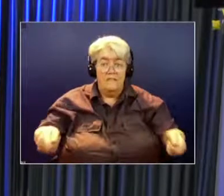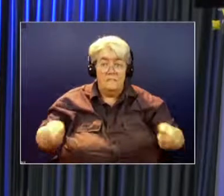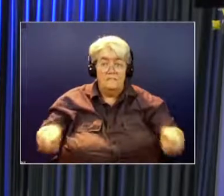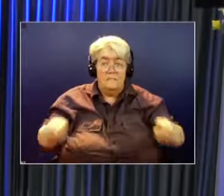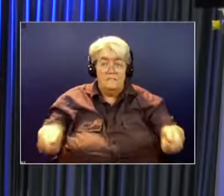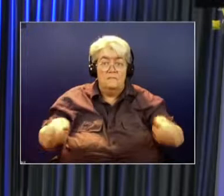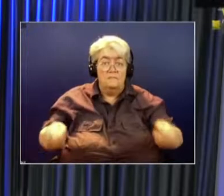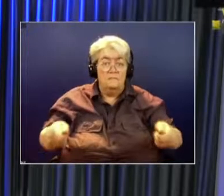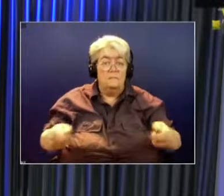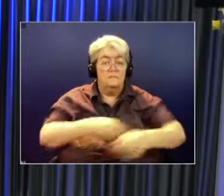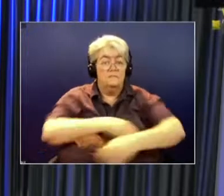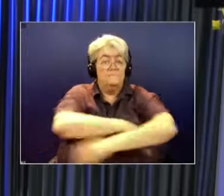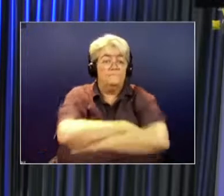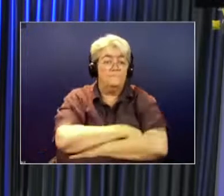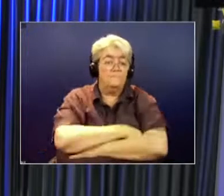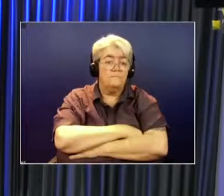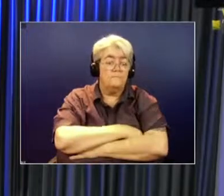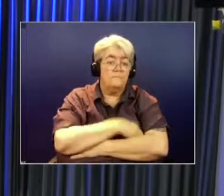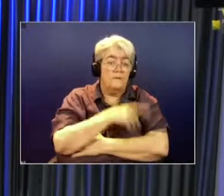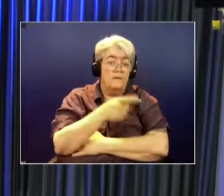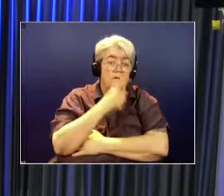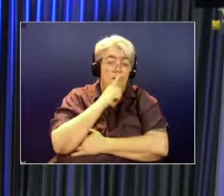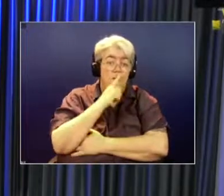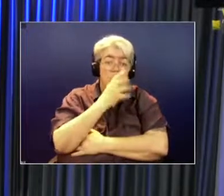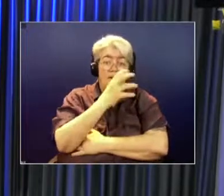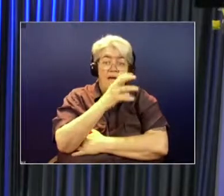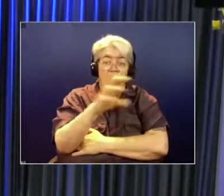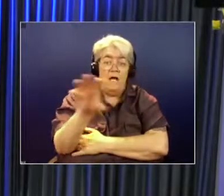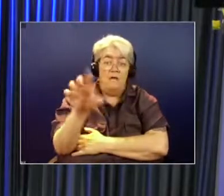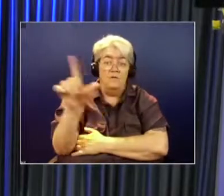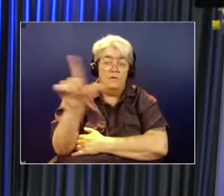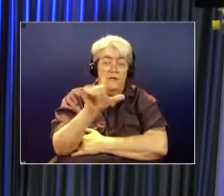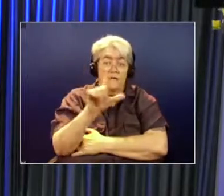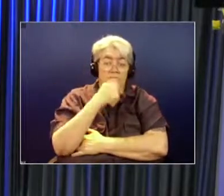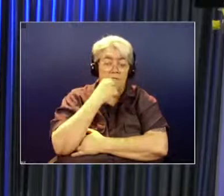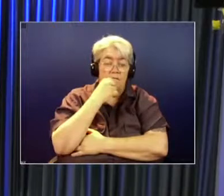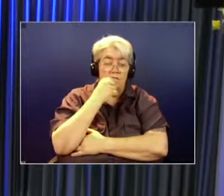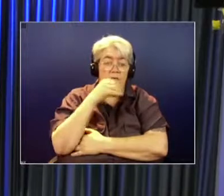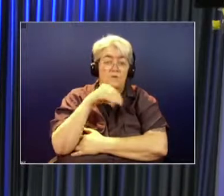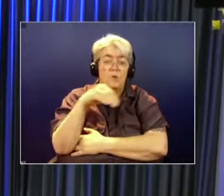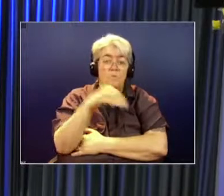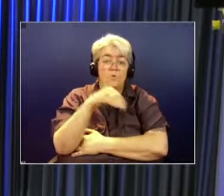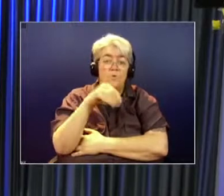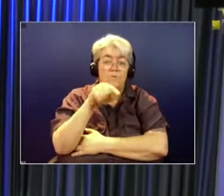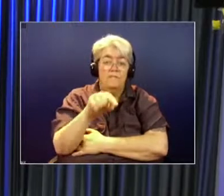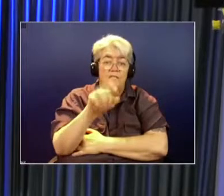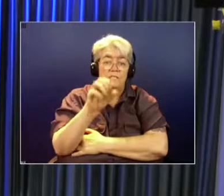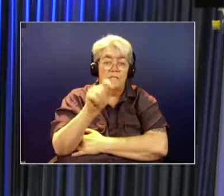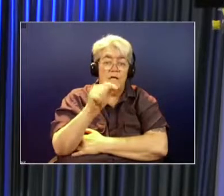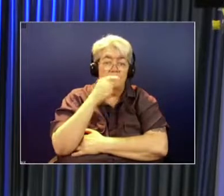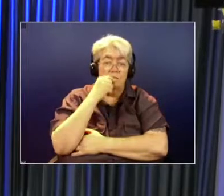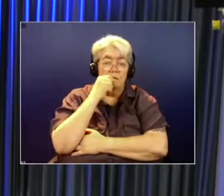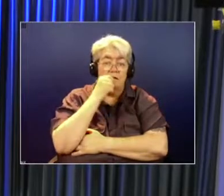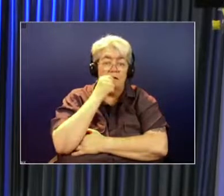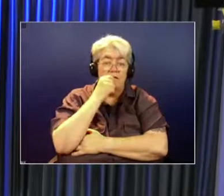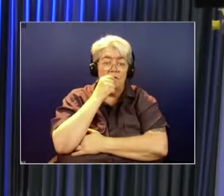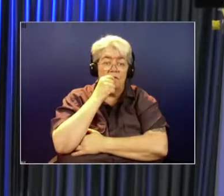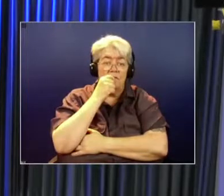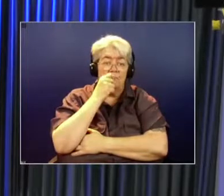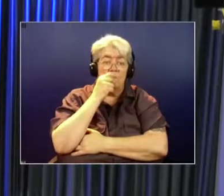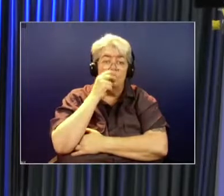can you pan the camera to the left? I'm going to move the set to the left. Do you notice you see the flag in the